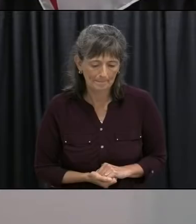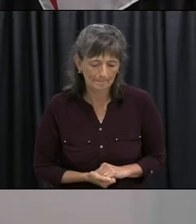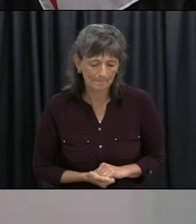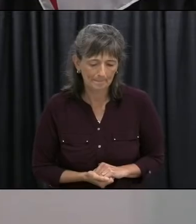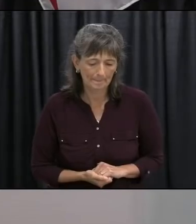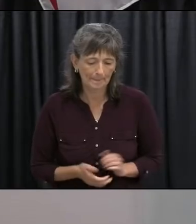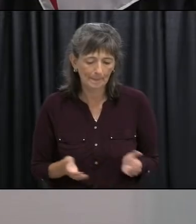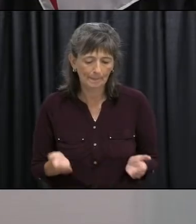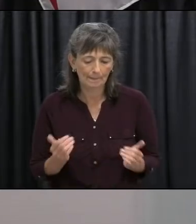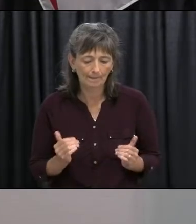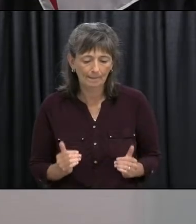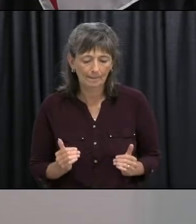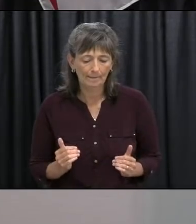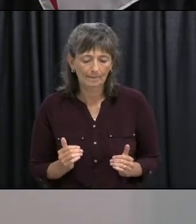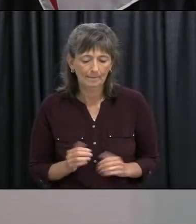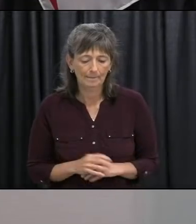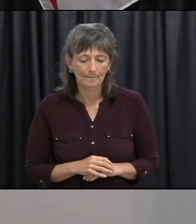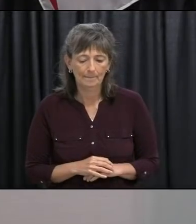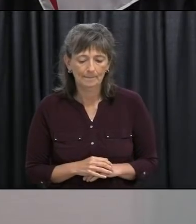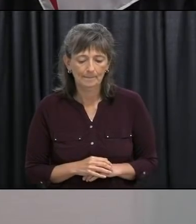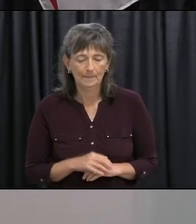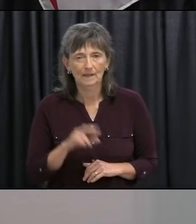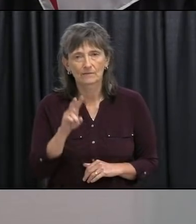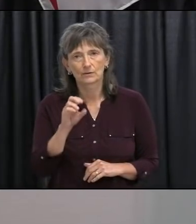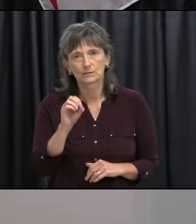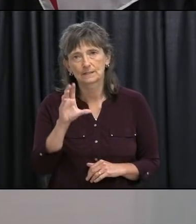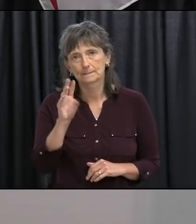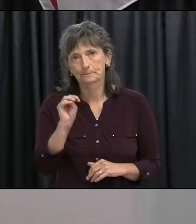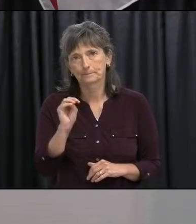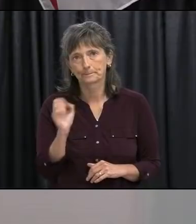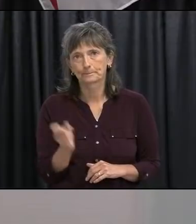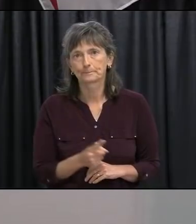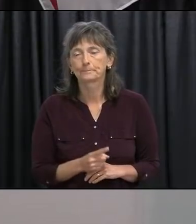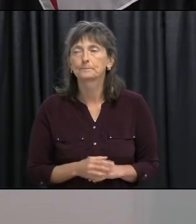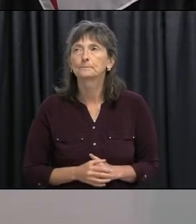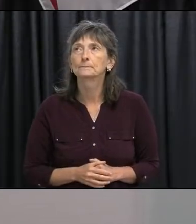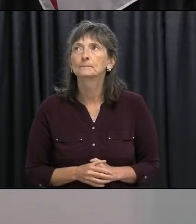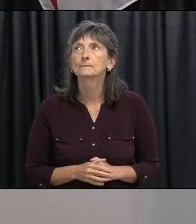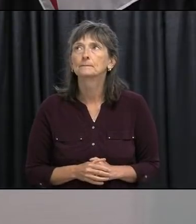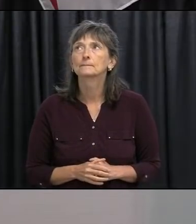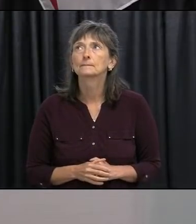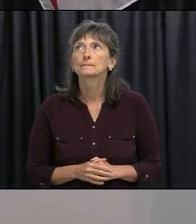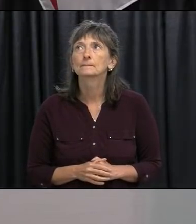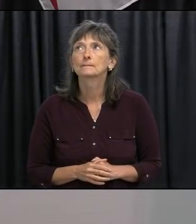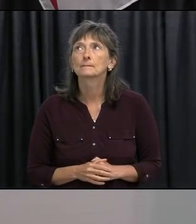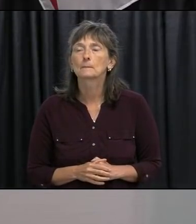Our next questions are from Victoria Babcock of the OCM News. Please go ahead.